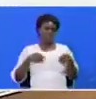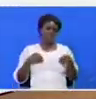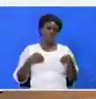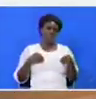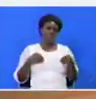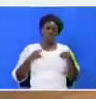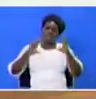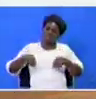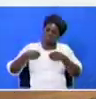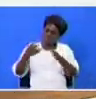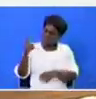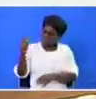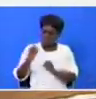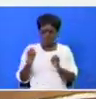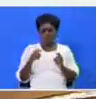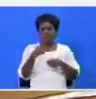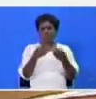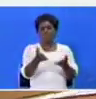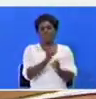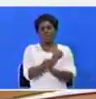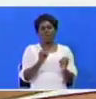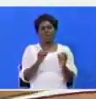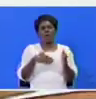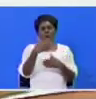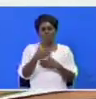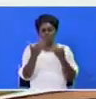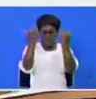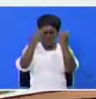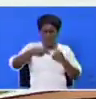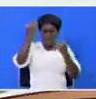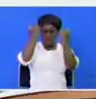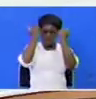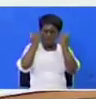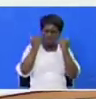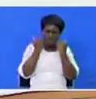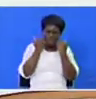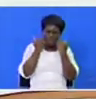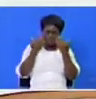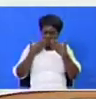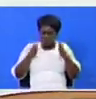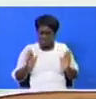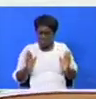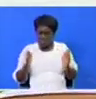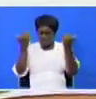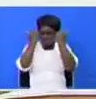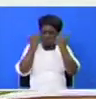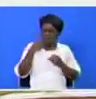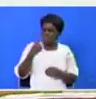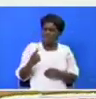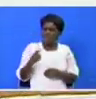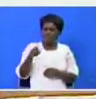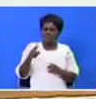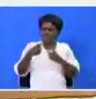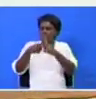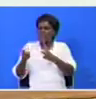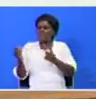not awarded because there was any due process. Right. After the High Court, the court process ended, the court said that you must restart the